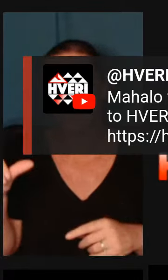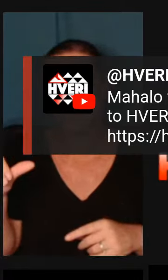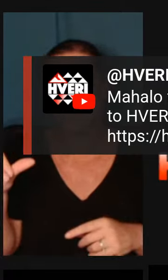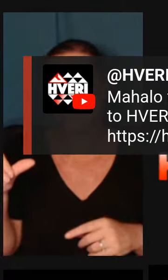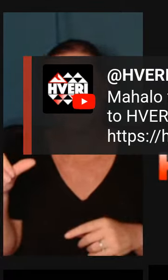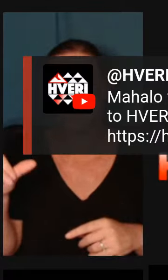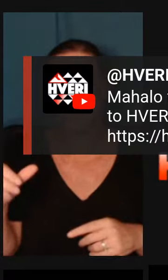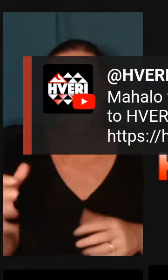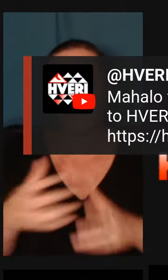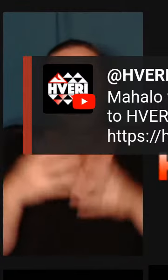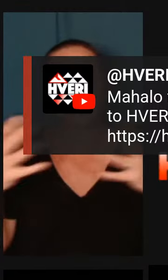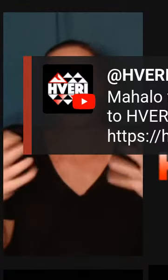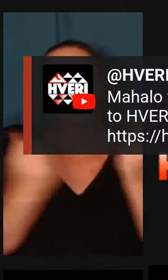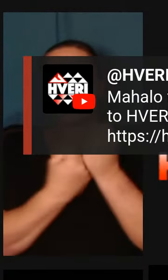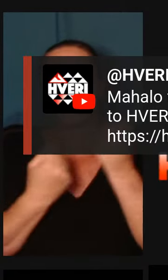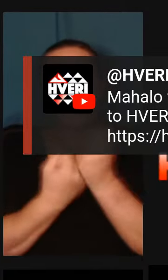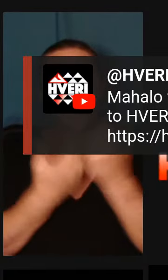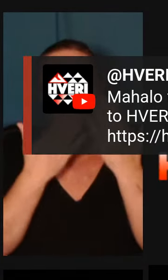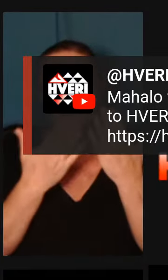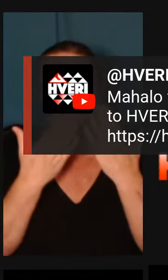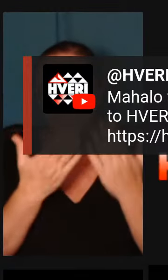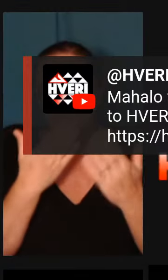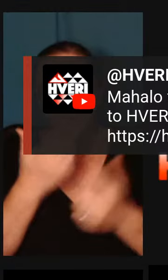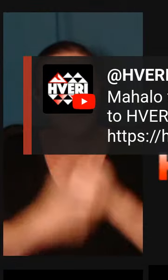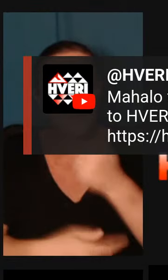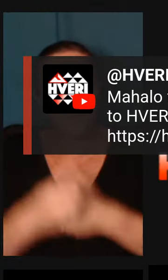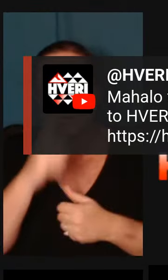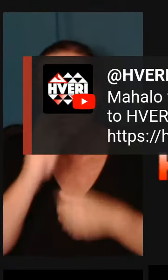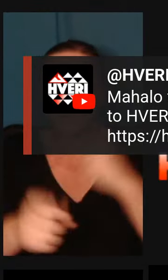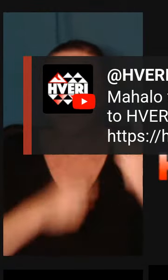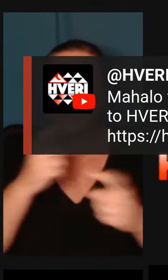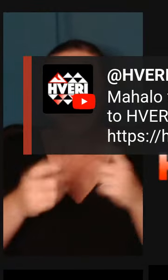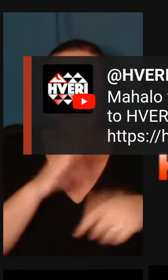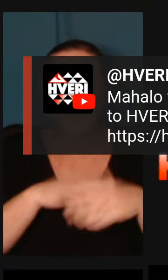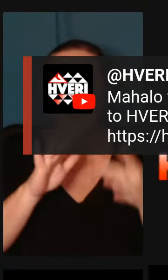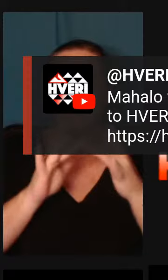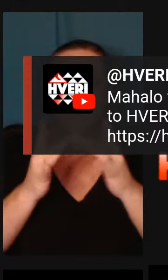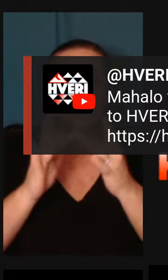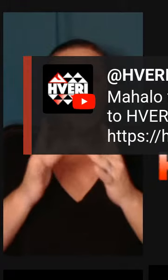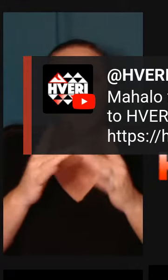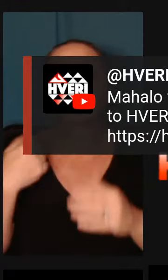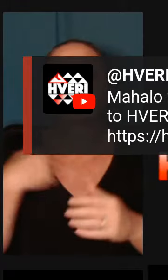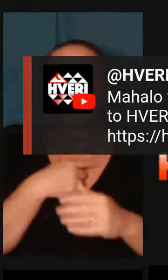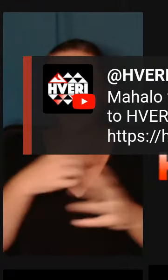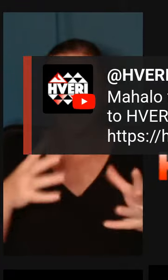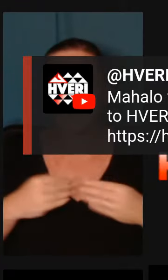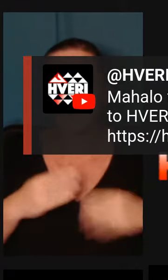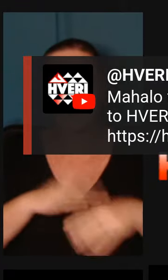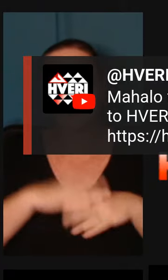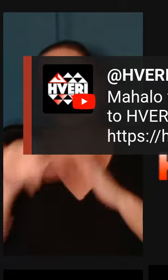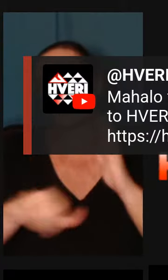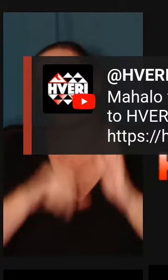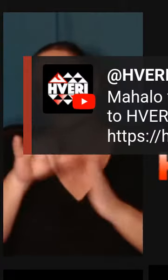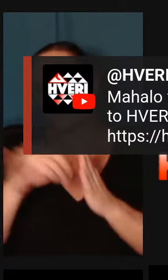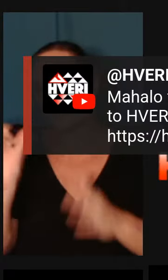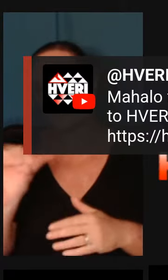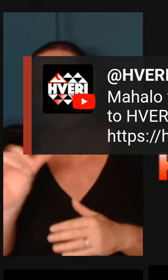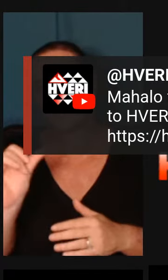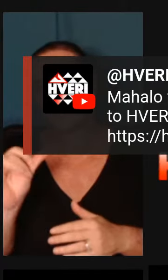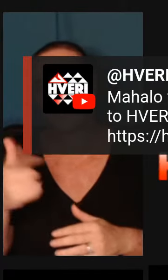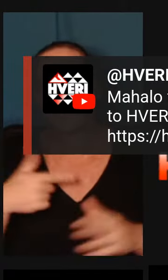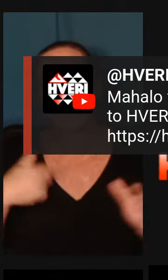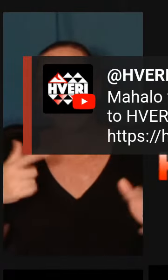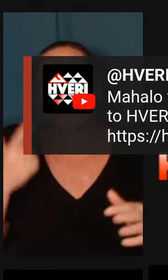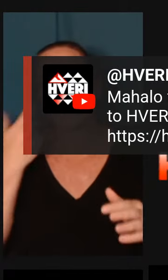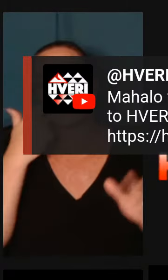Lots of support over there. We appreciate everybody that is donating over on the website, and we do take these over on YouTube as well. I just put one more in the